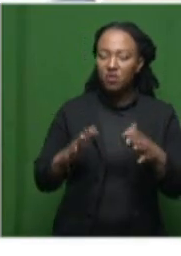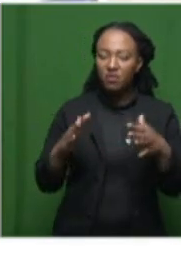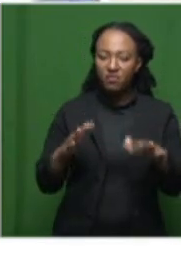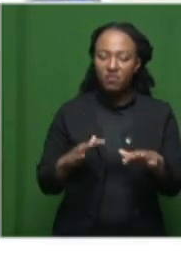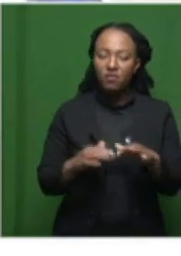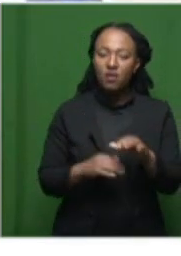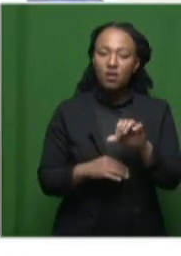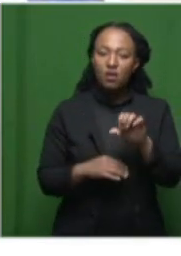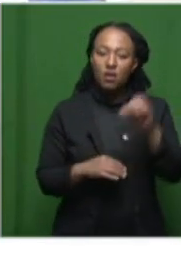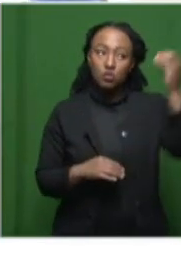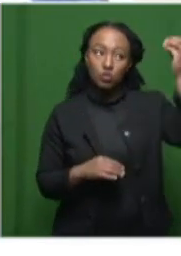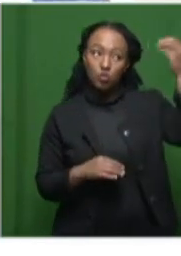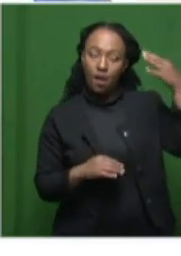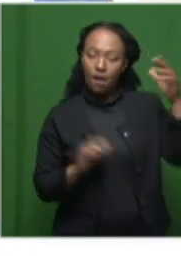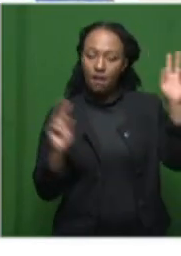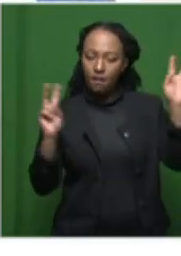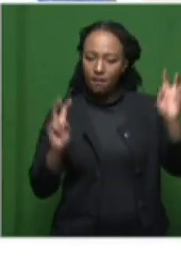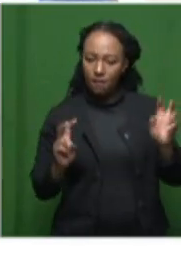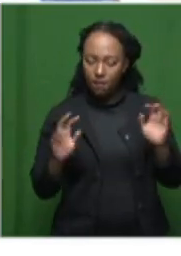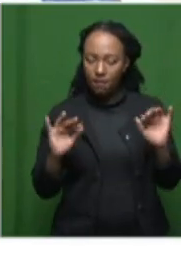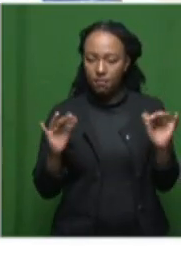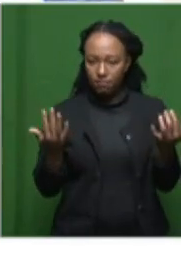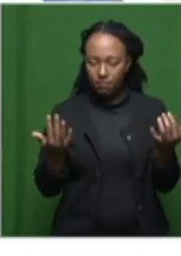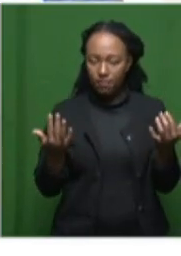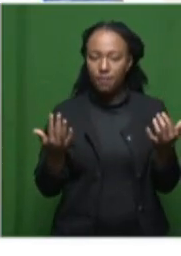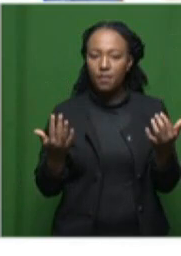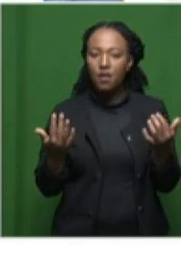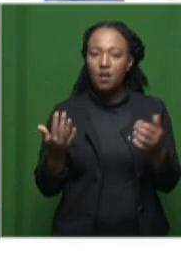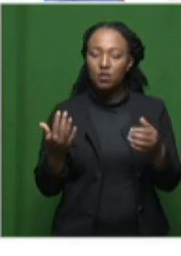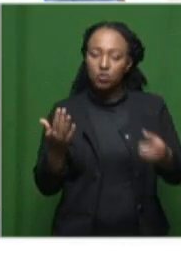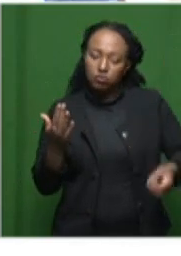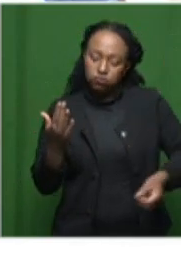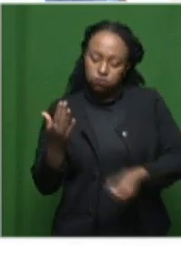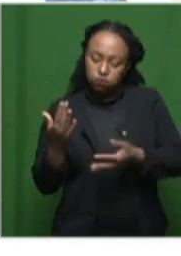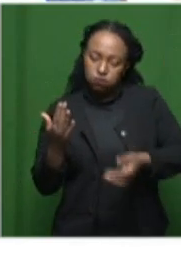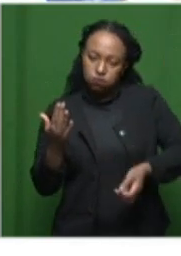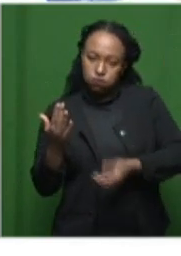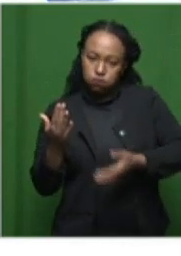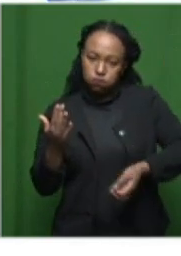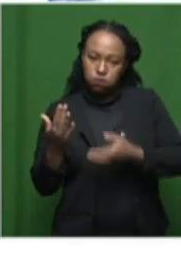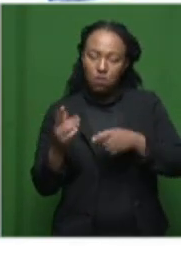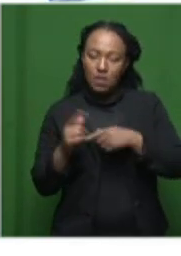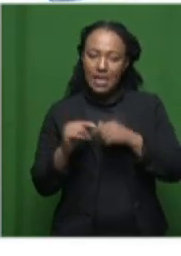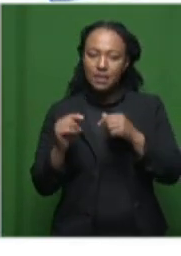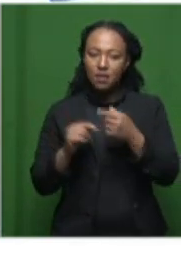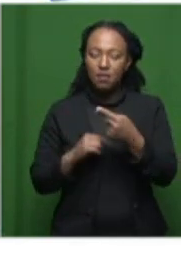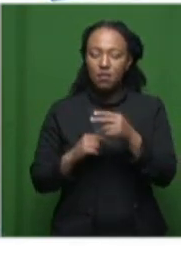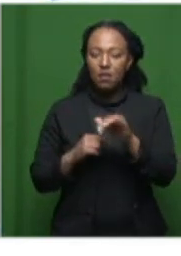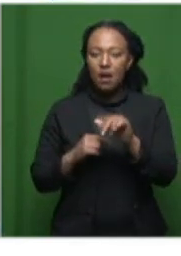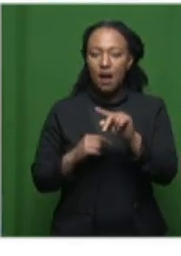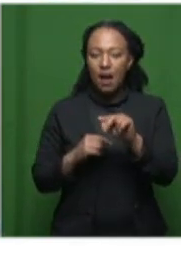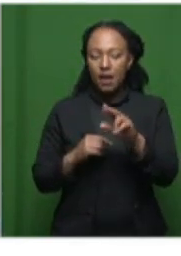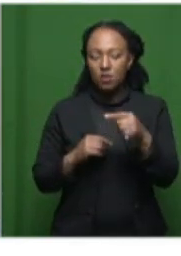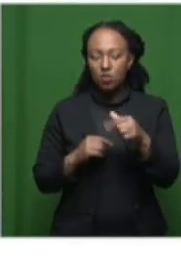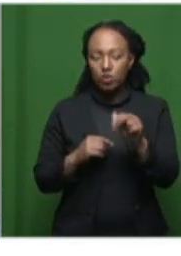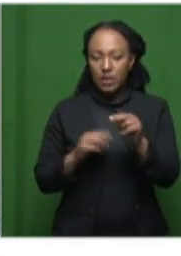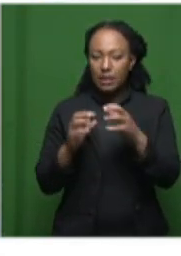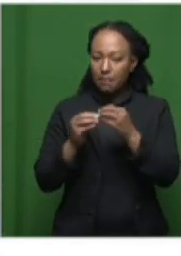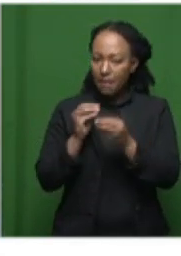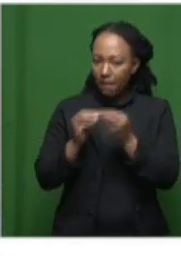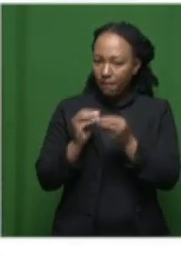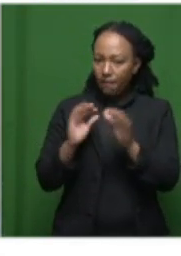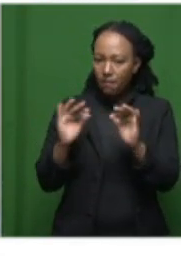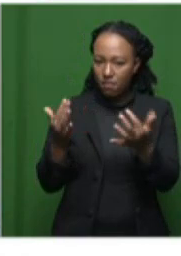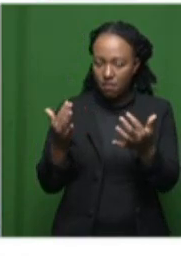solar energy and put that energy into our electrolyzer, which generates hydrogen for us. And from there, we compress it, we